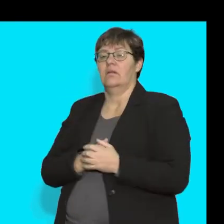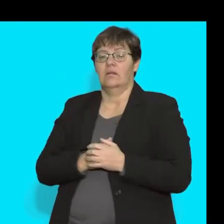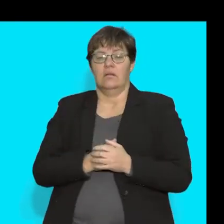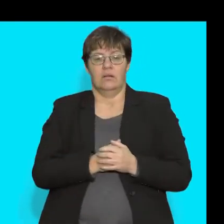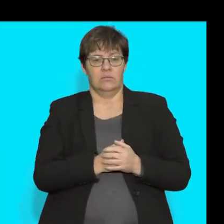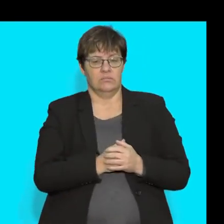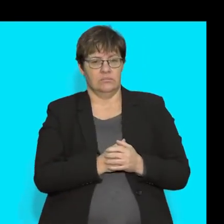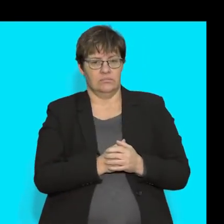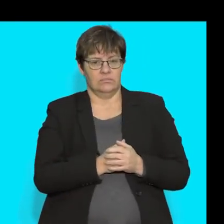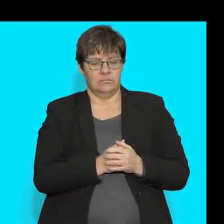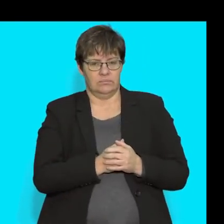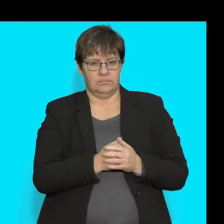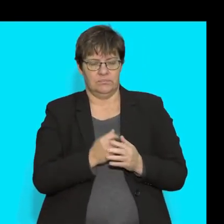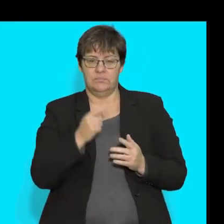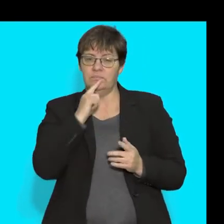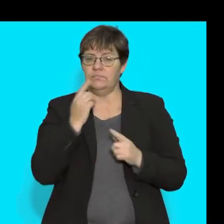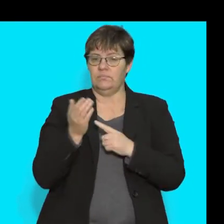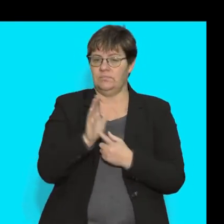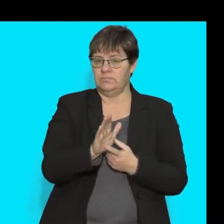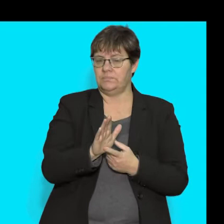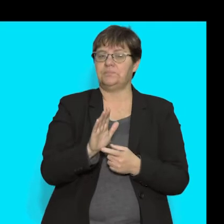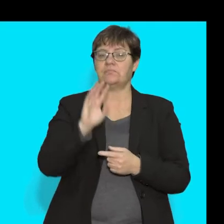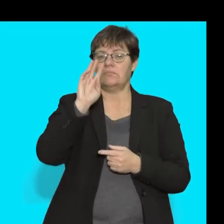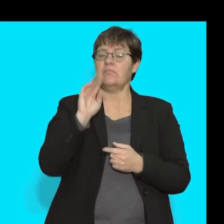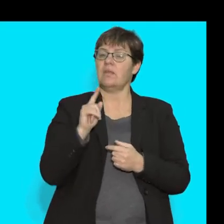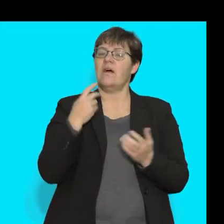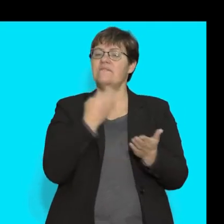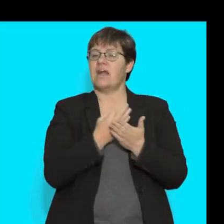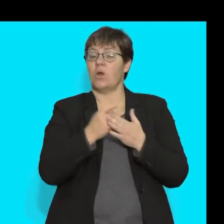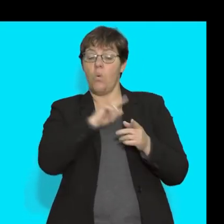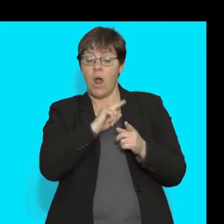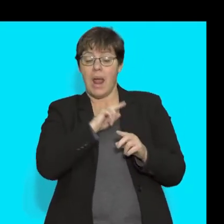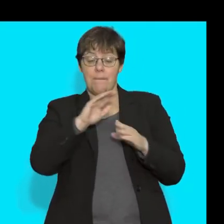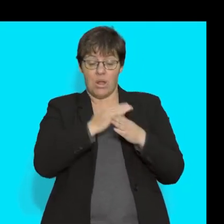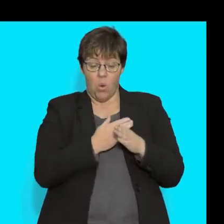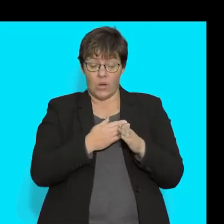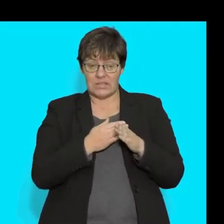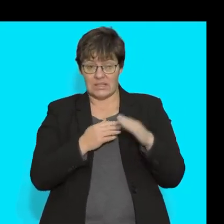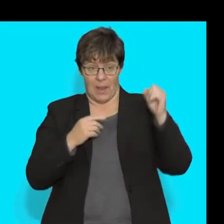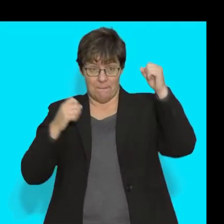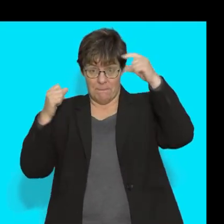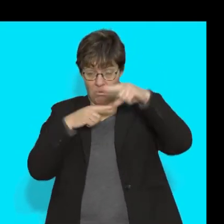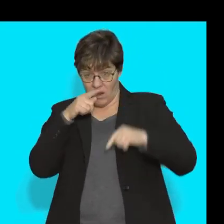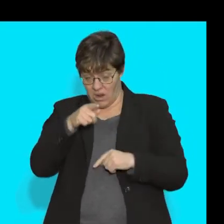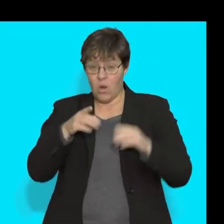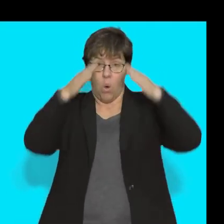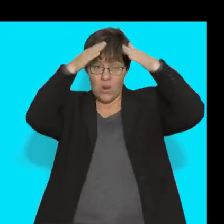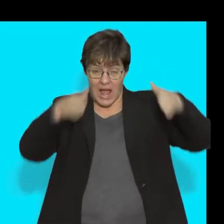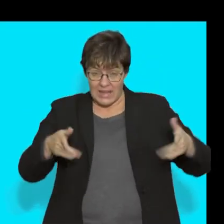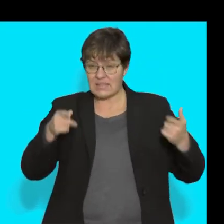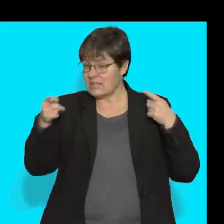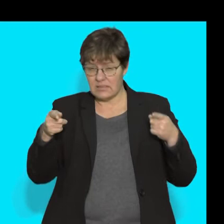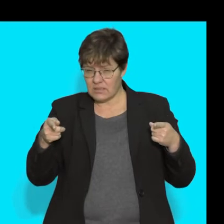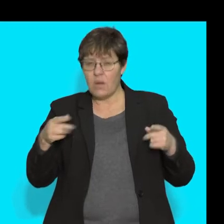that. And then from there, you mark the implicit facts. What do you now know